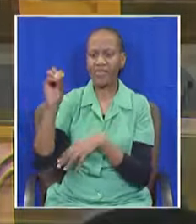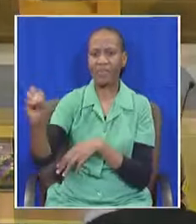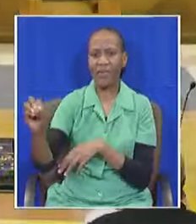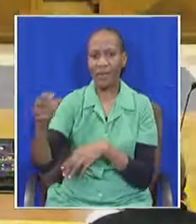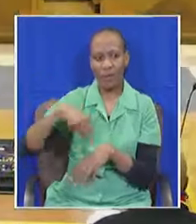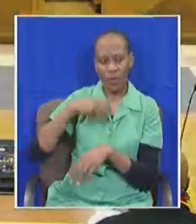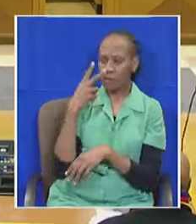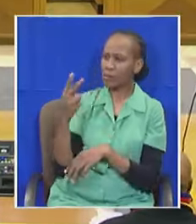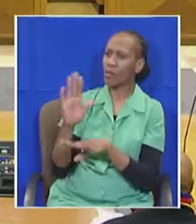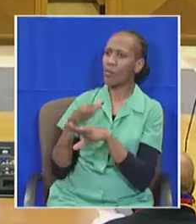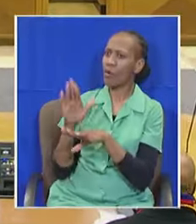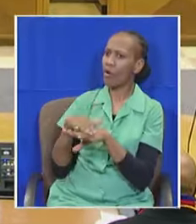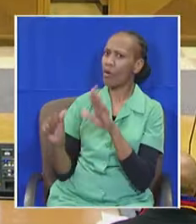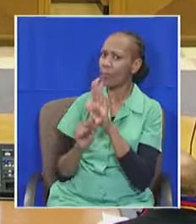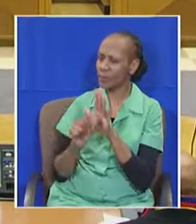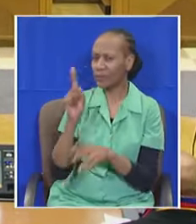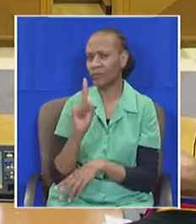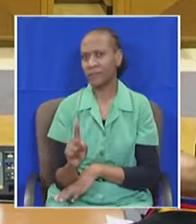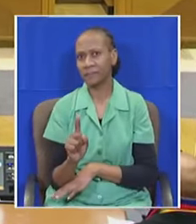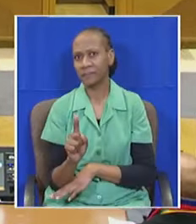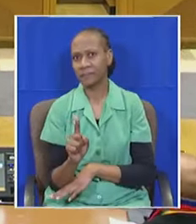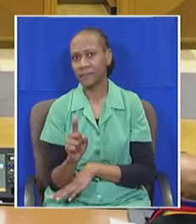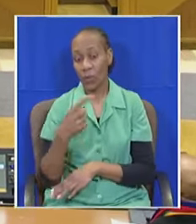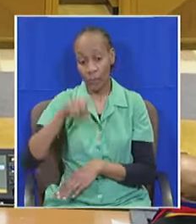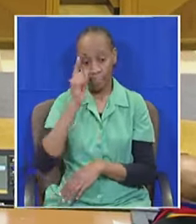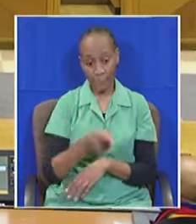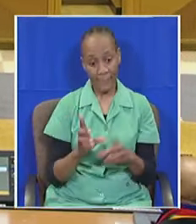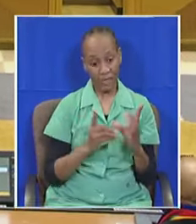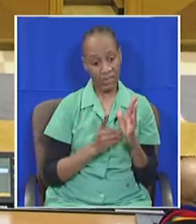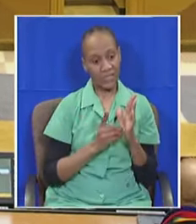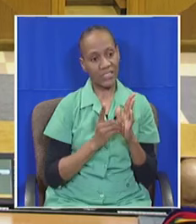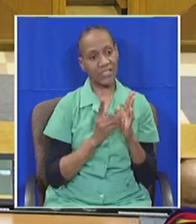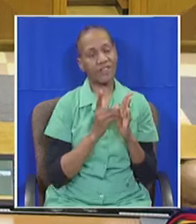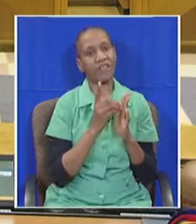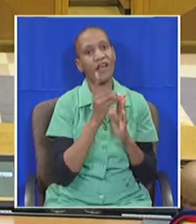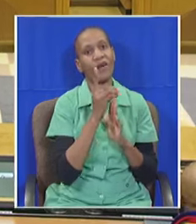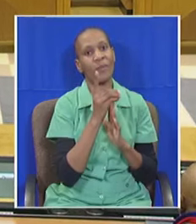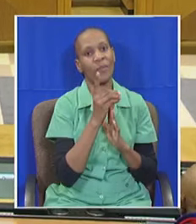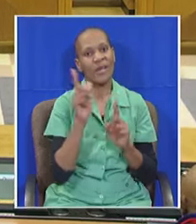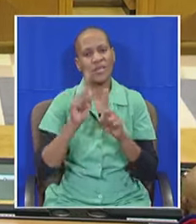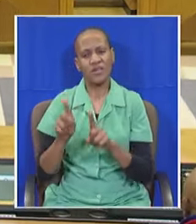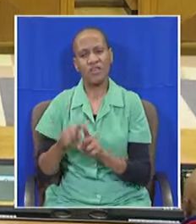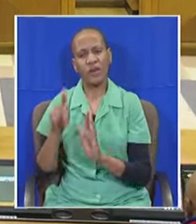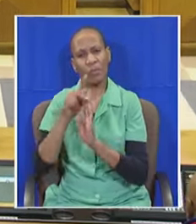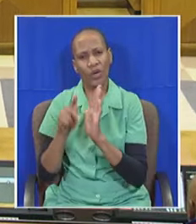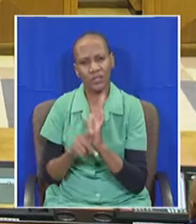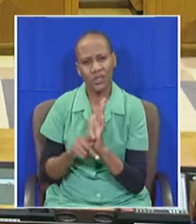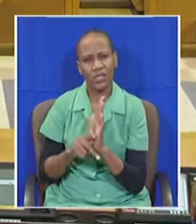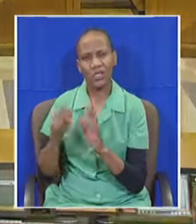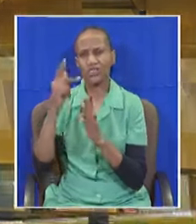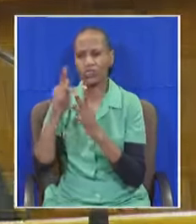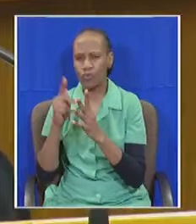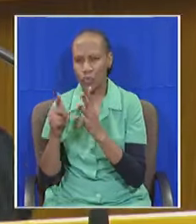more important to develop sound policies, principles on